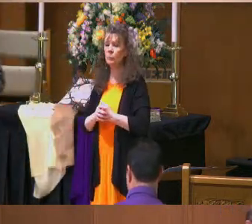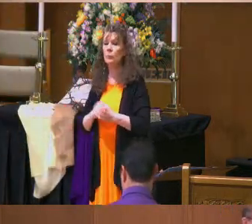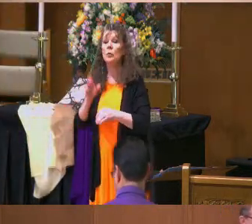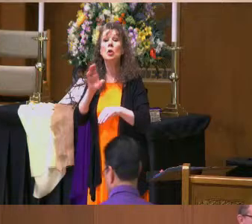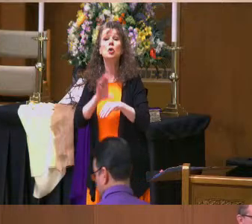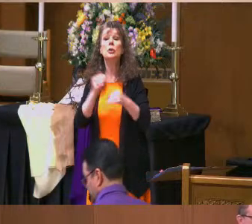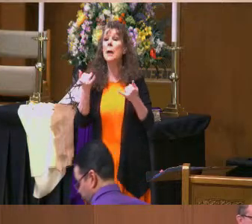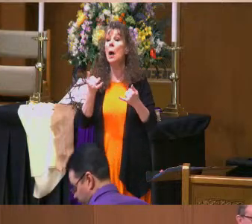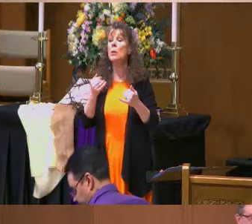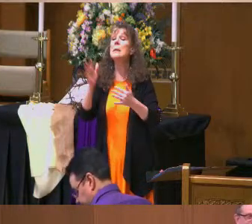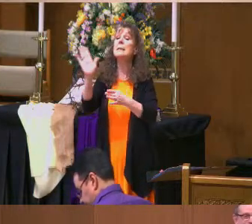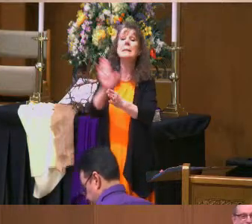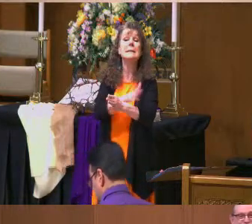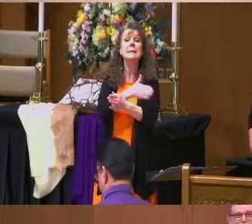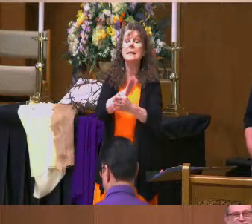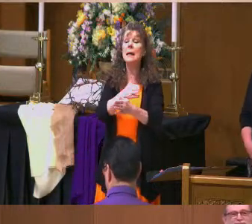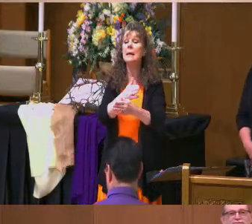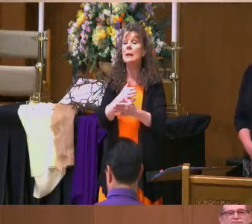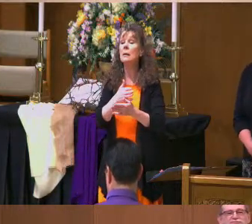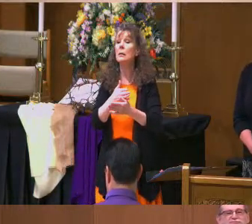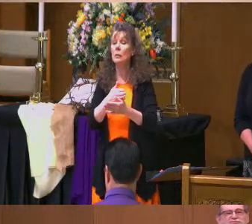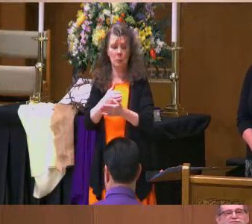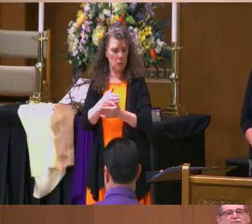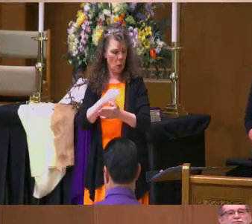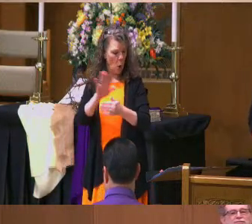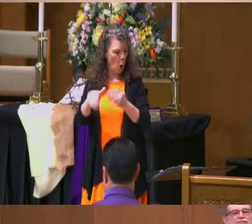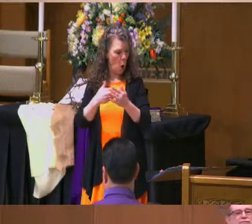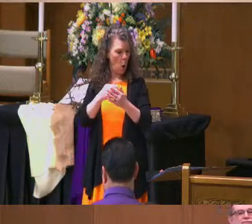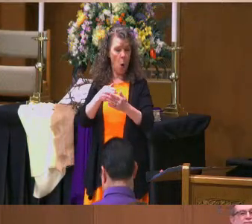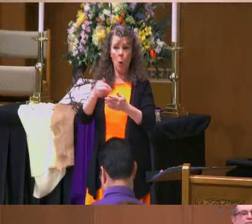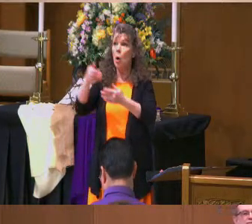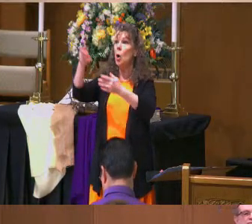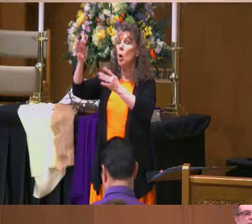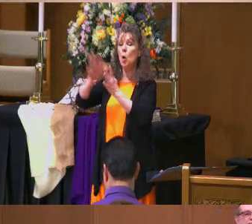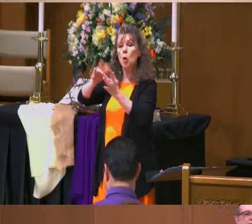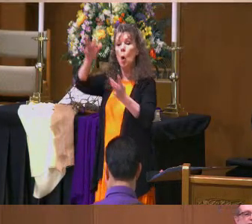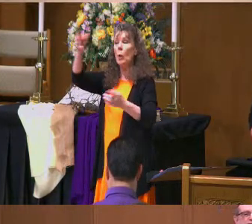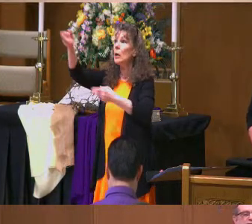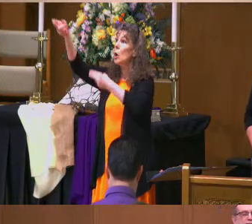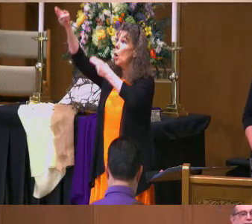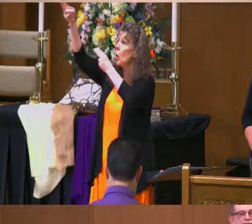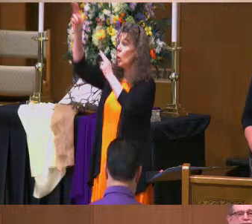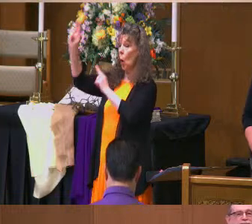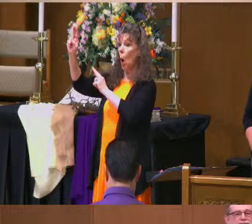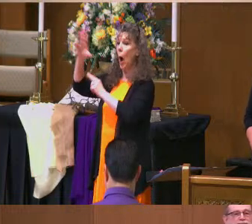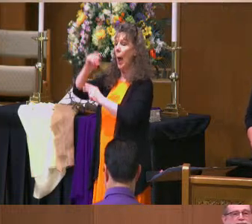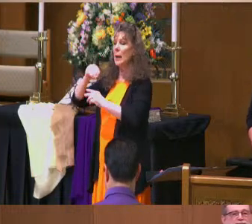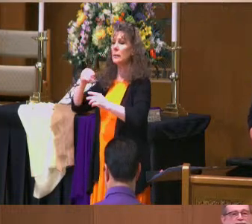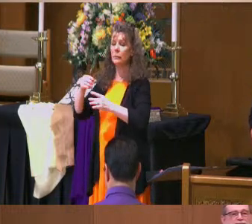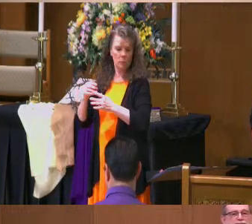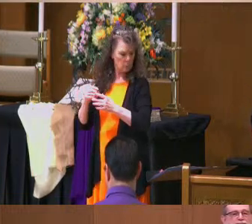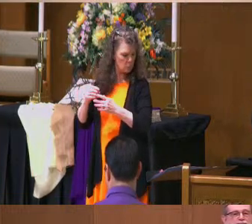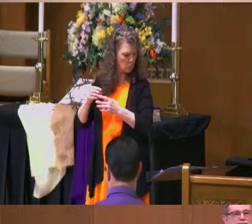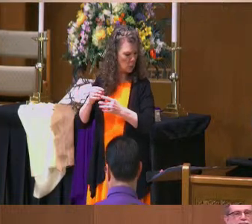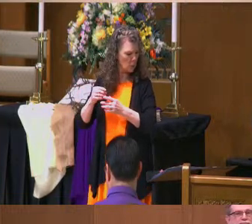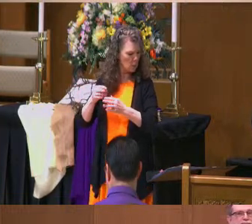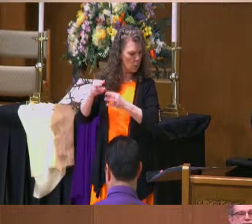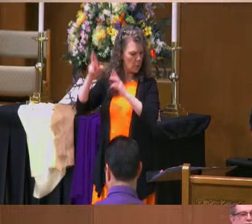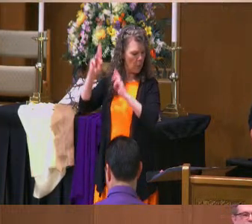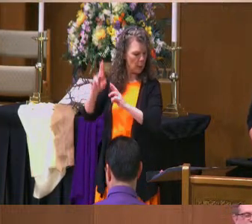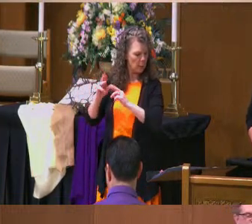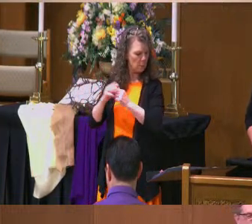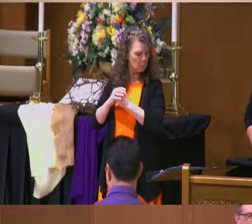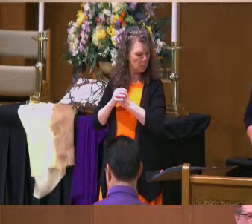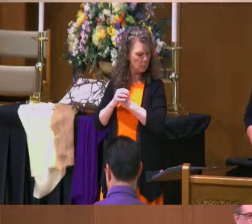Church, we're going to sing now the song, "All Glory, Laud, and Honor," verses 1, 3, and 5. If you would like to